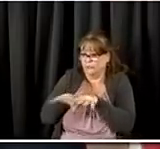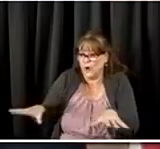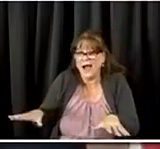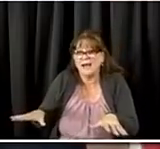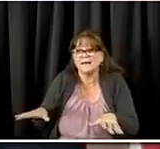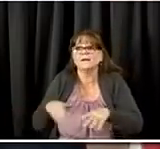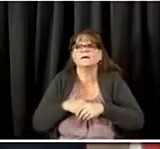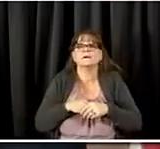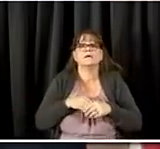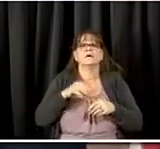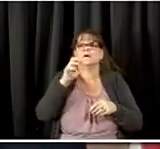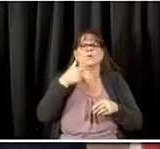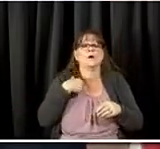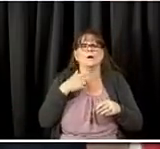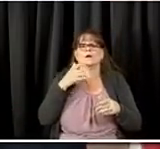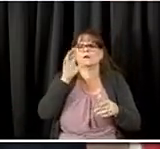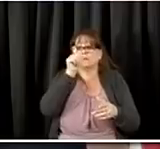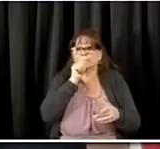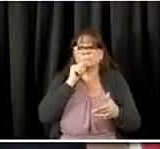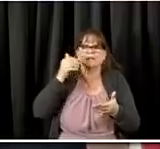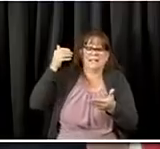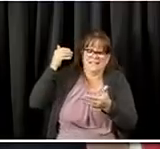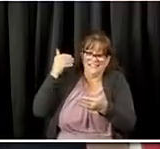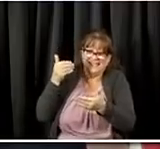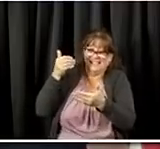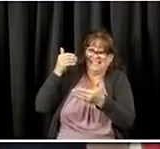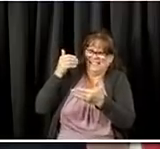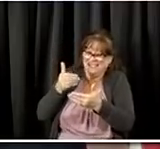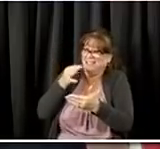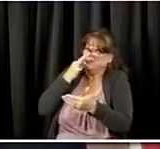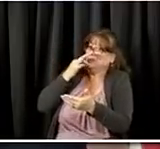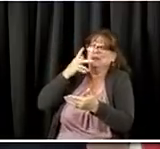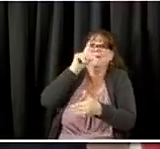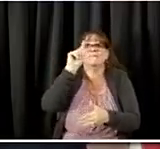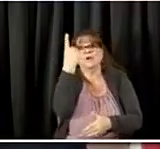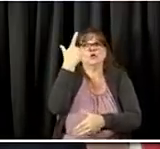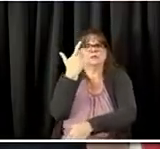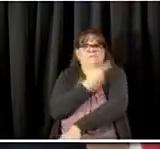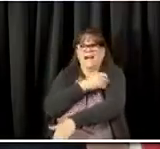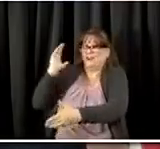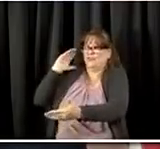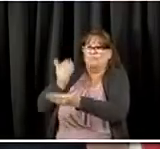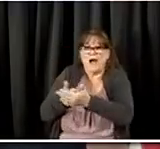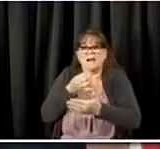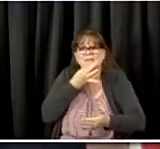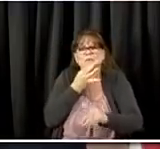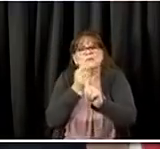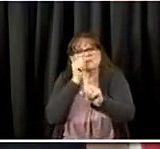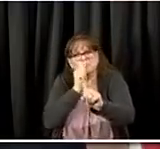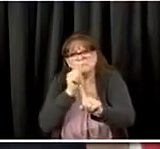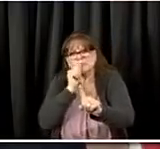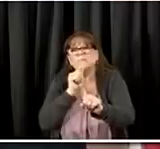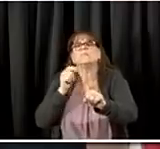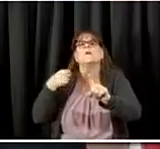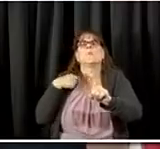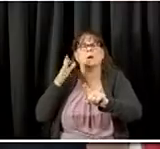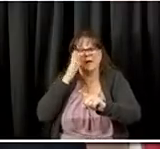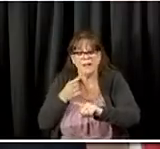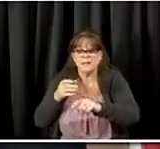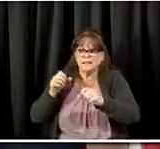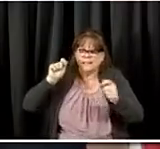We're just weeks away from the first vaccine. It's a reason to double down, to do what we need to contain this virus. I'm grateful for